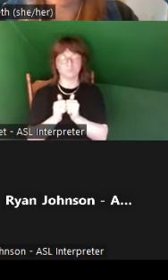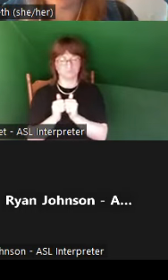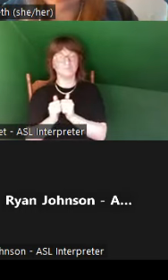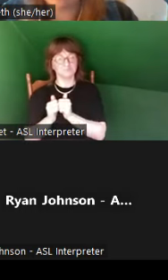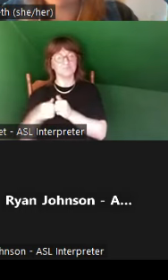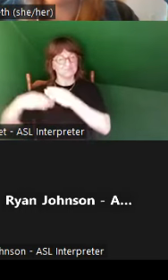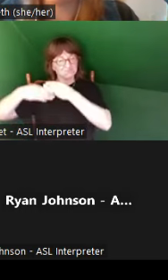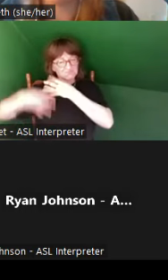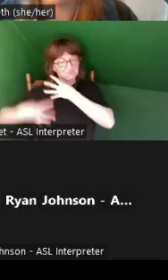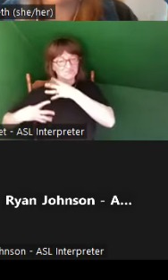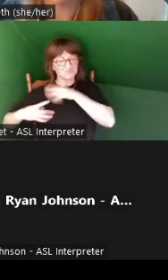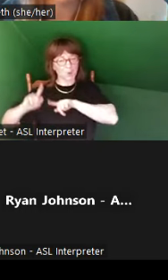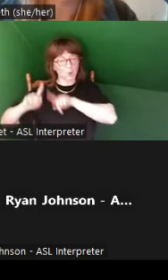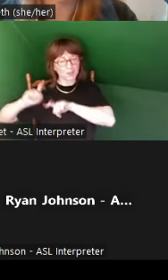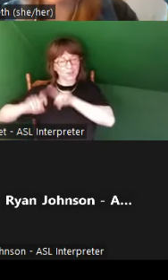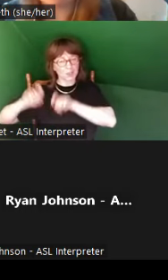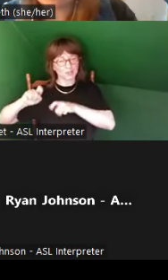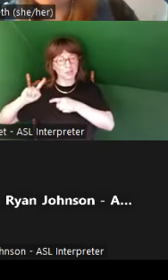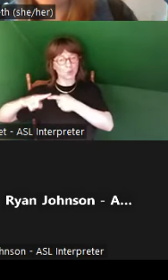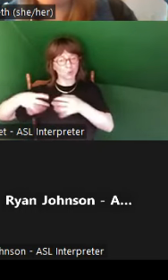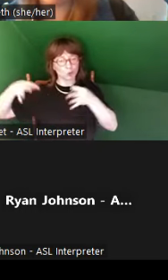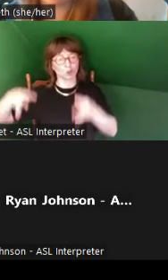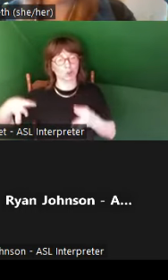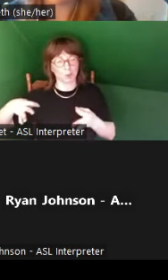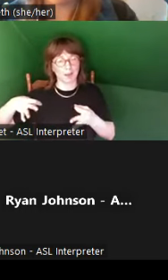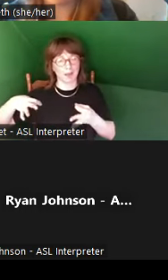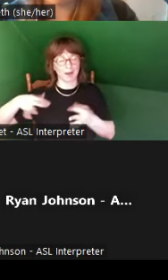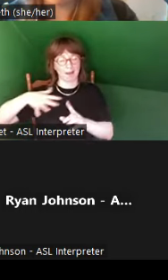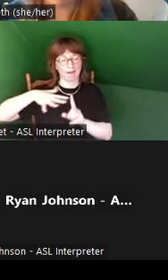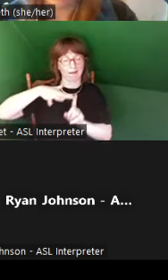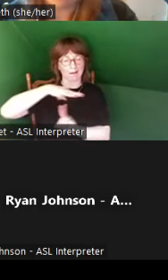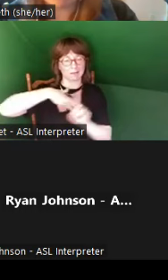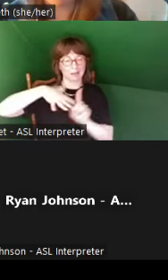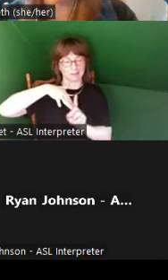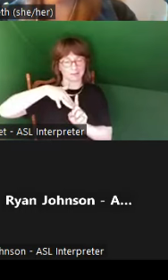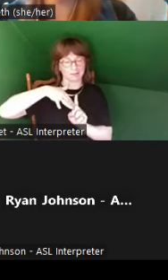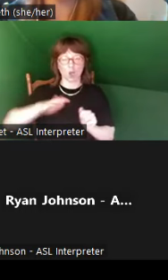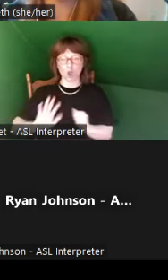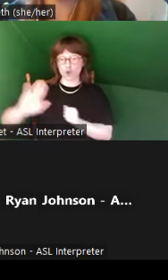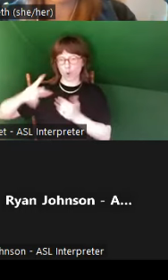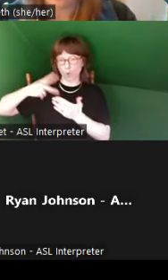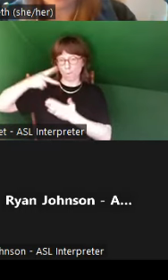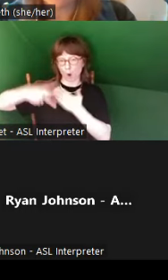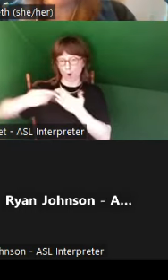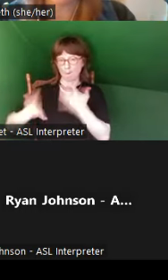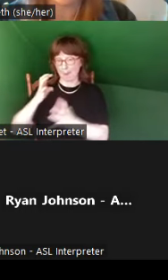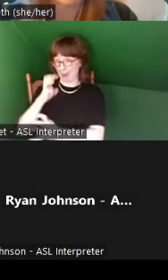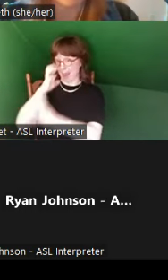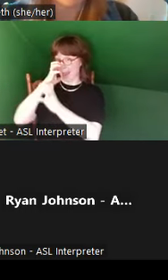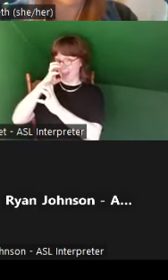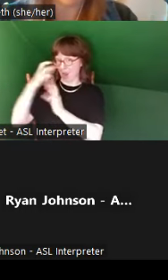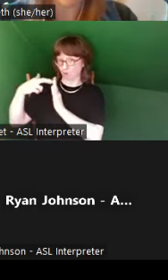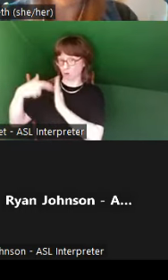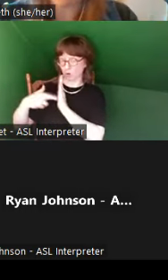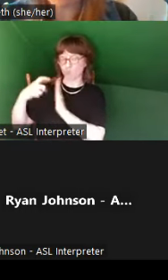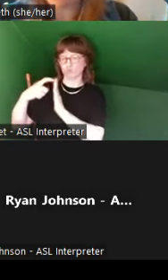determine context. Your program might have really specific requirements about who can and can't